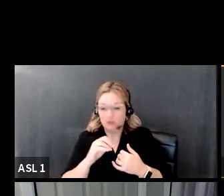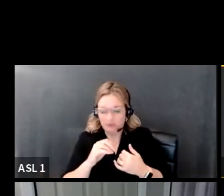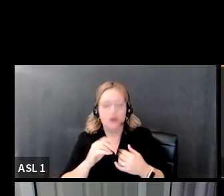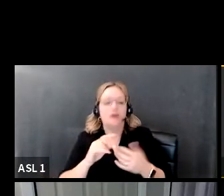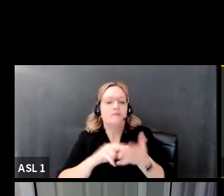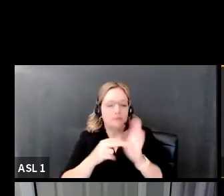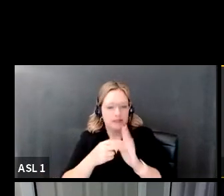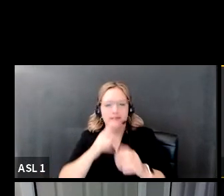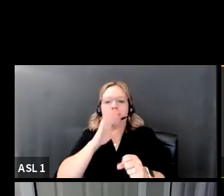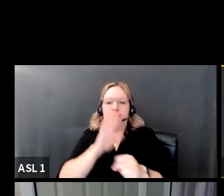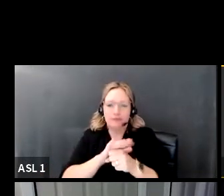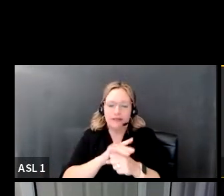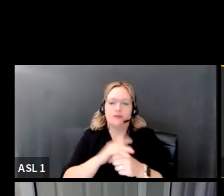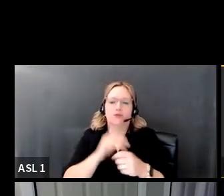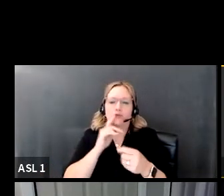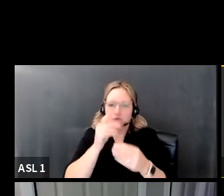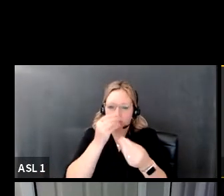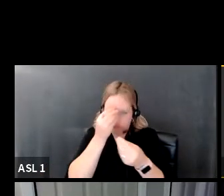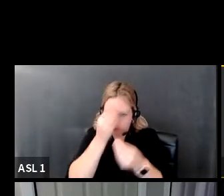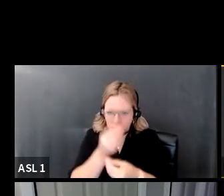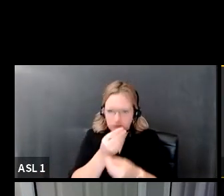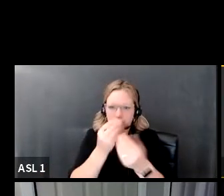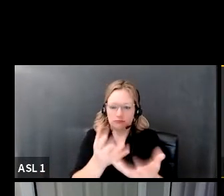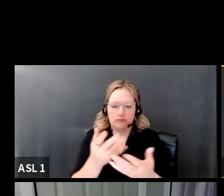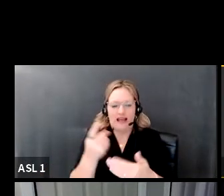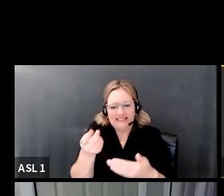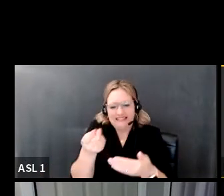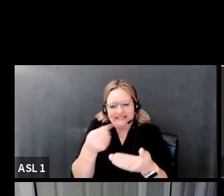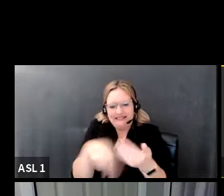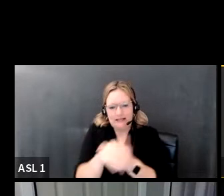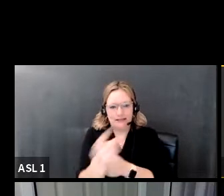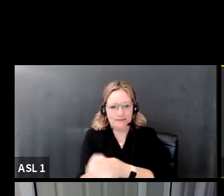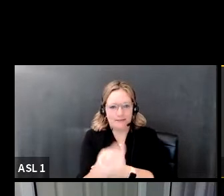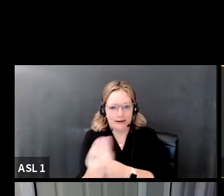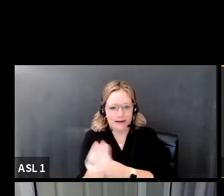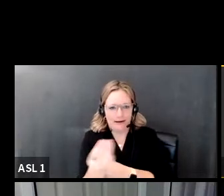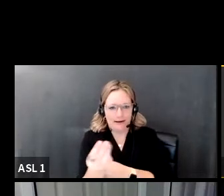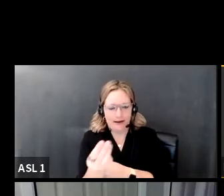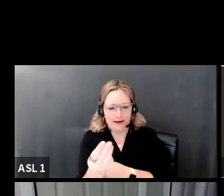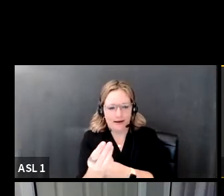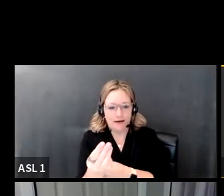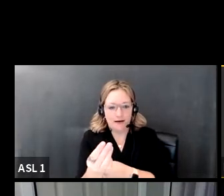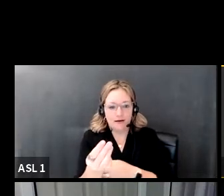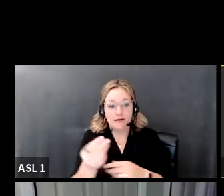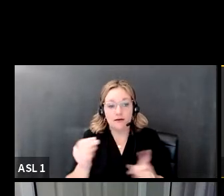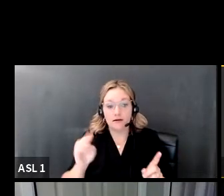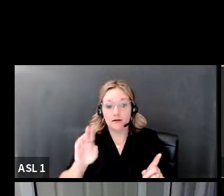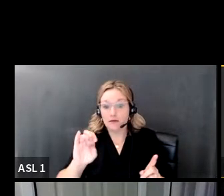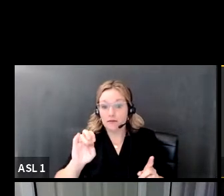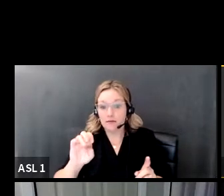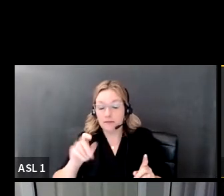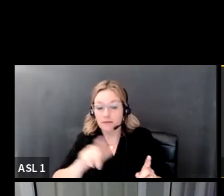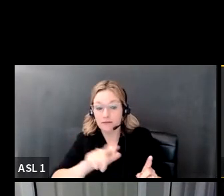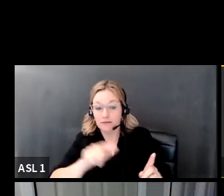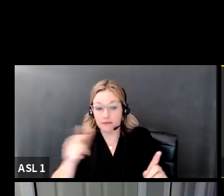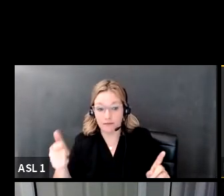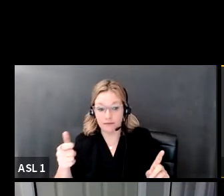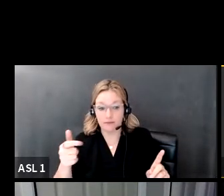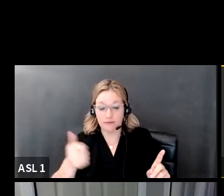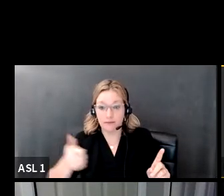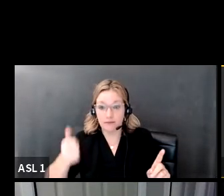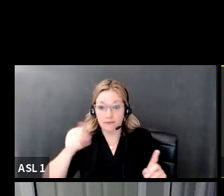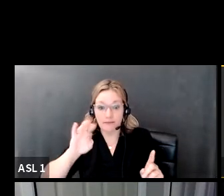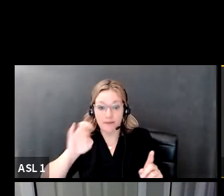by monday is still on the table uh steve do you have anything specific to the chair's questions um yes so actually what i can do is take